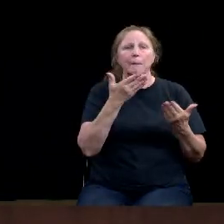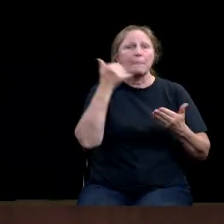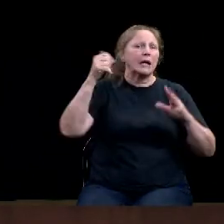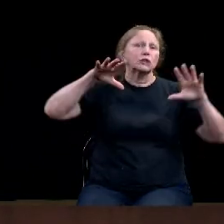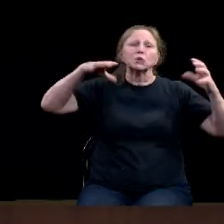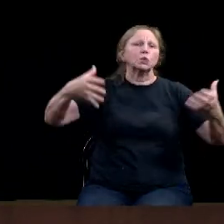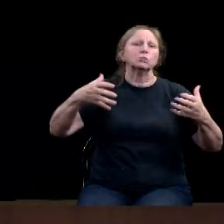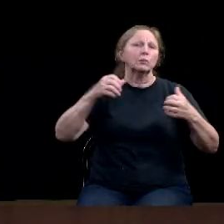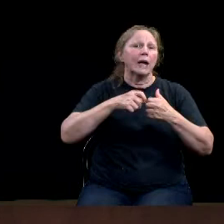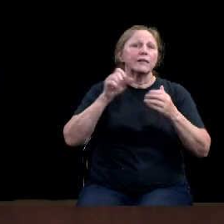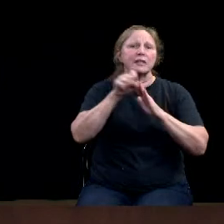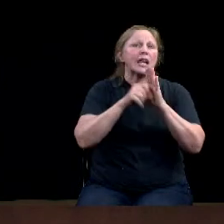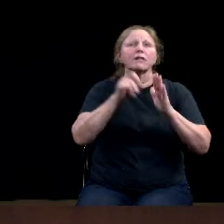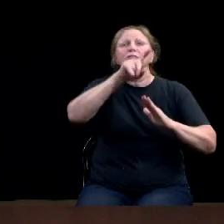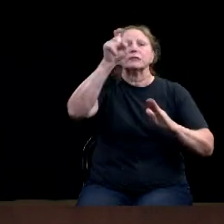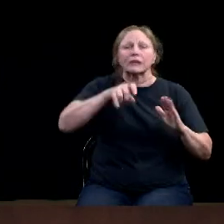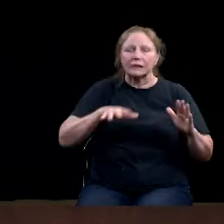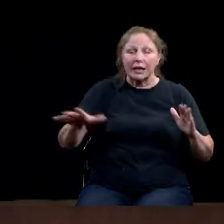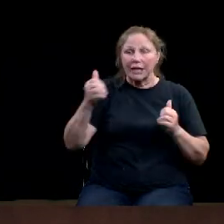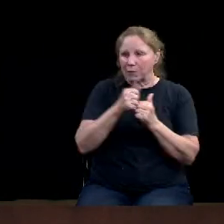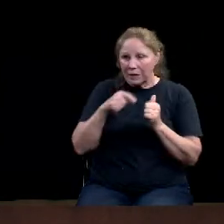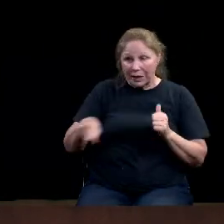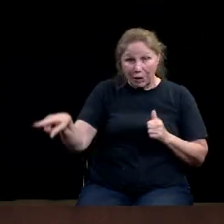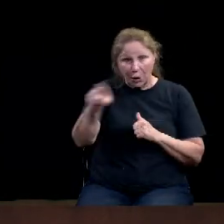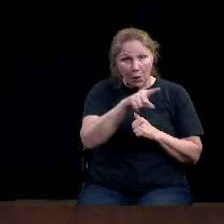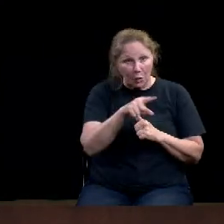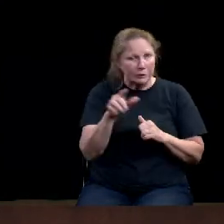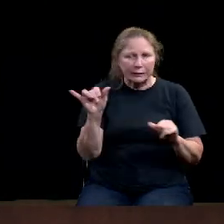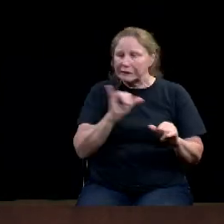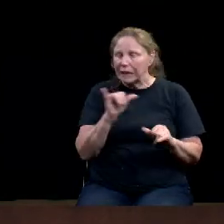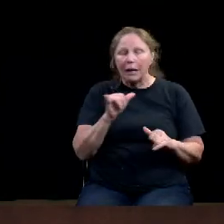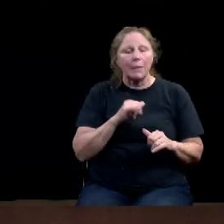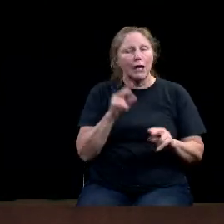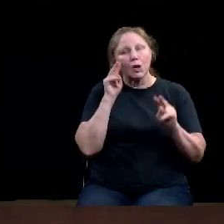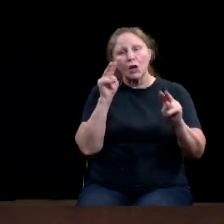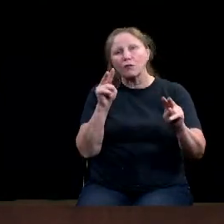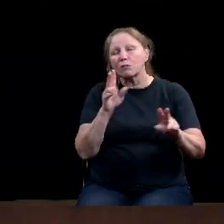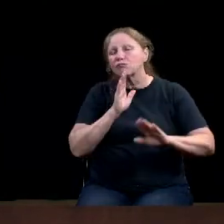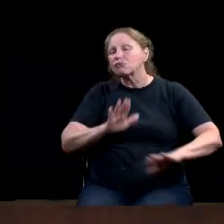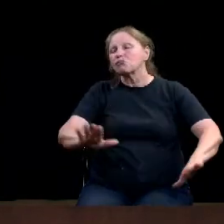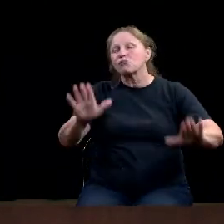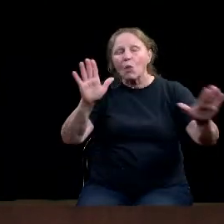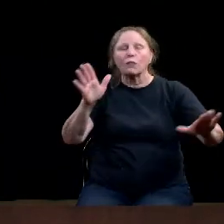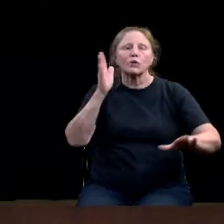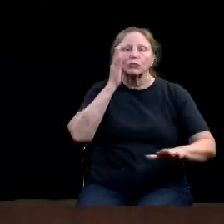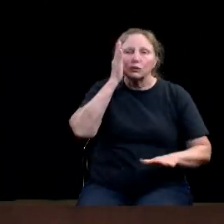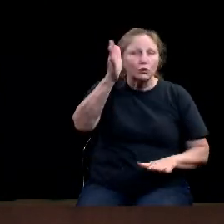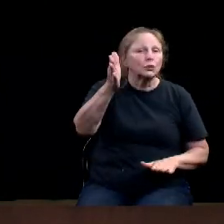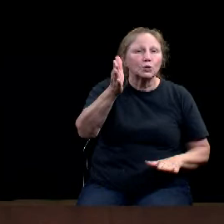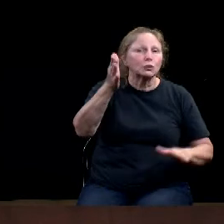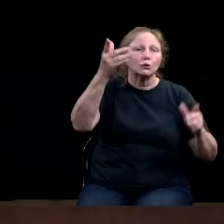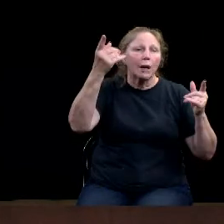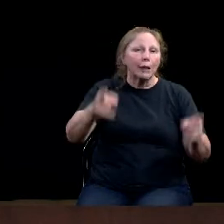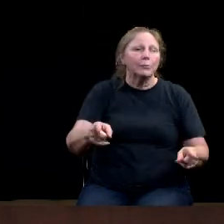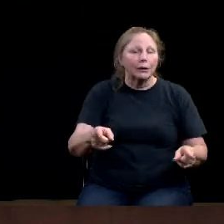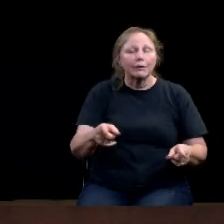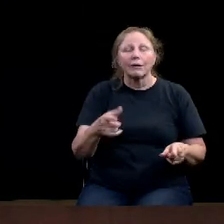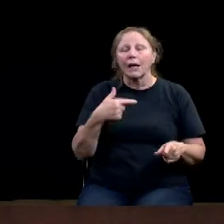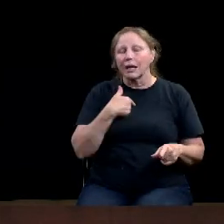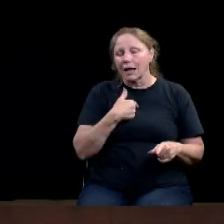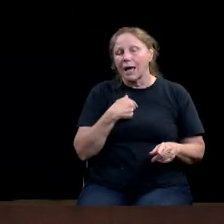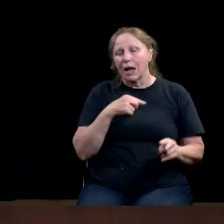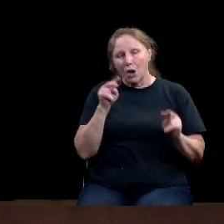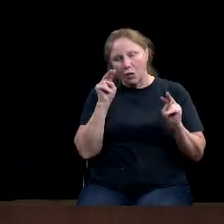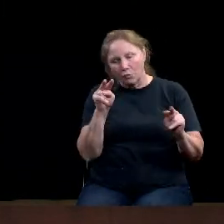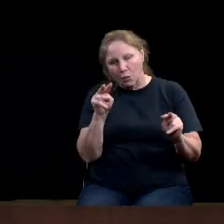ahead. And I look for the opportunity to continue serving with you. So thank you so much for just being you. And